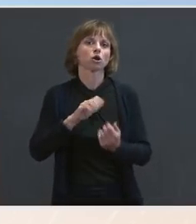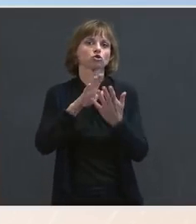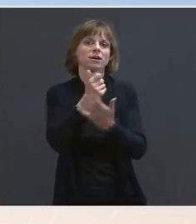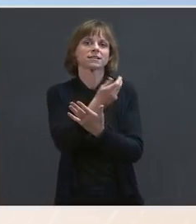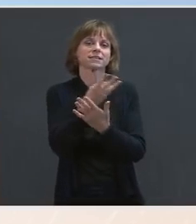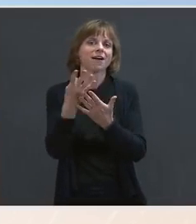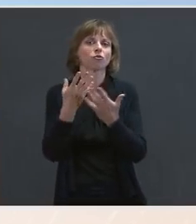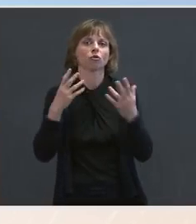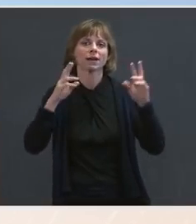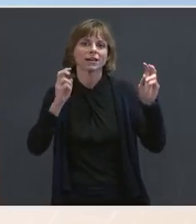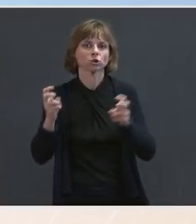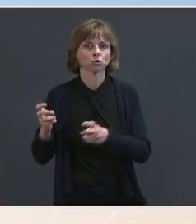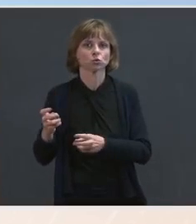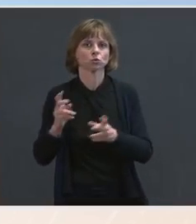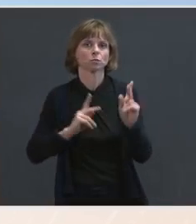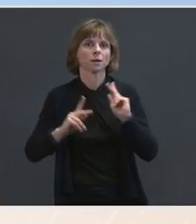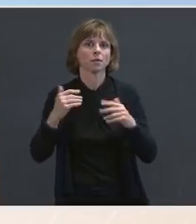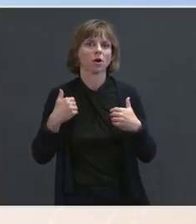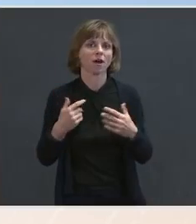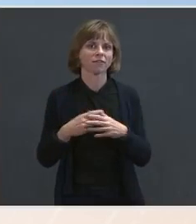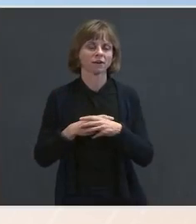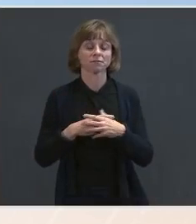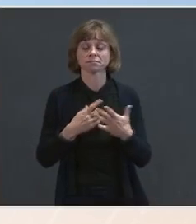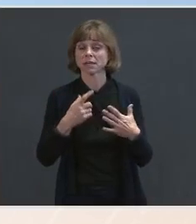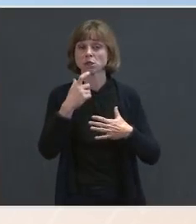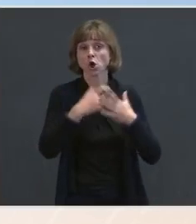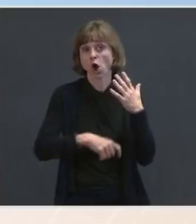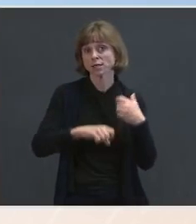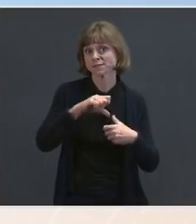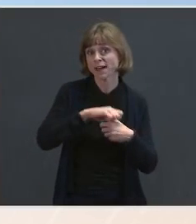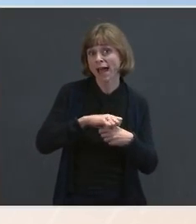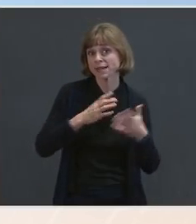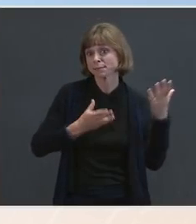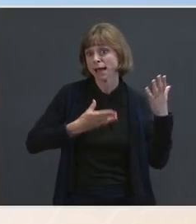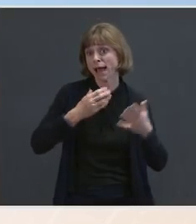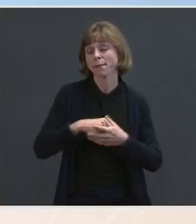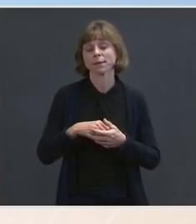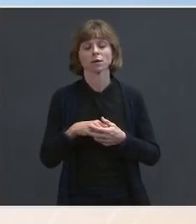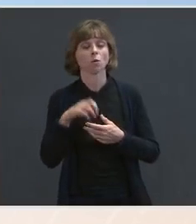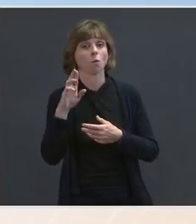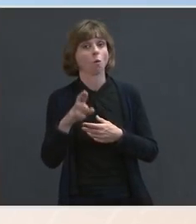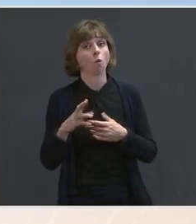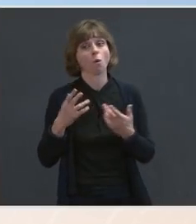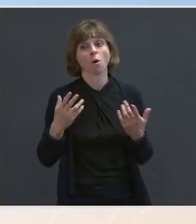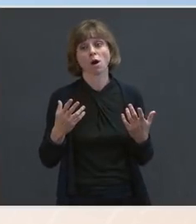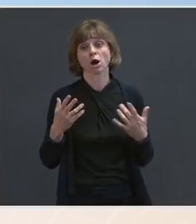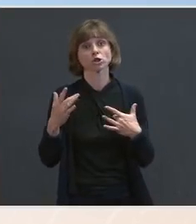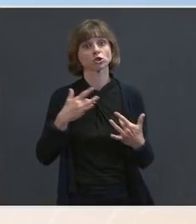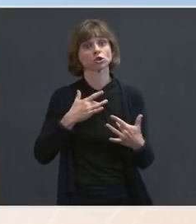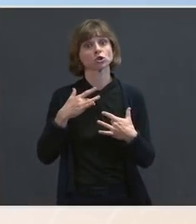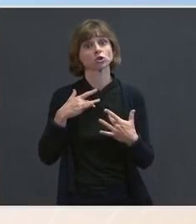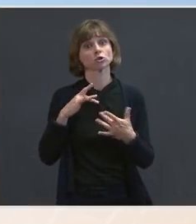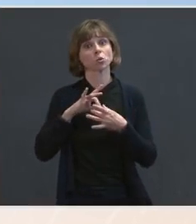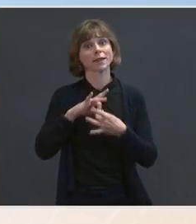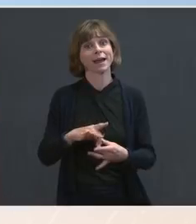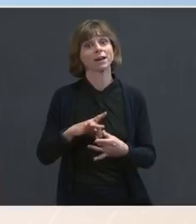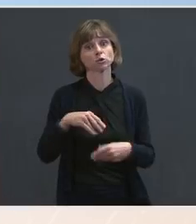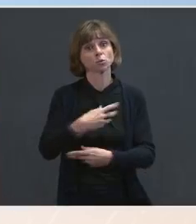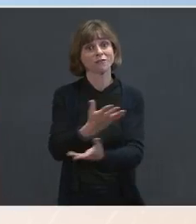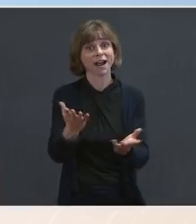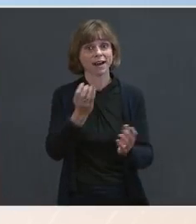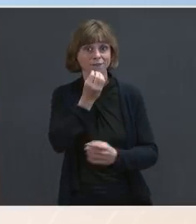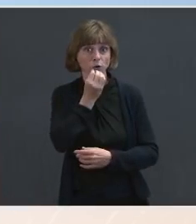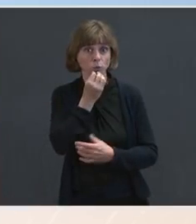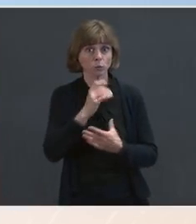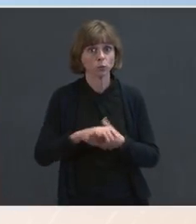people are having, whether it's the cost of gas or it's the inability or concern about getting food on the table. So